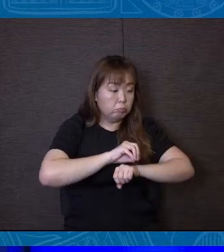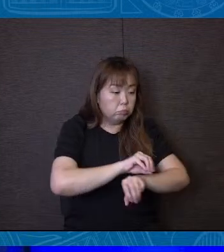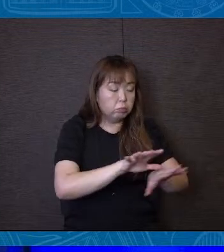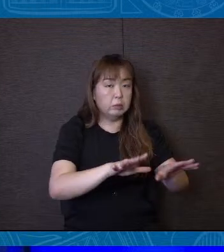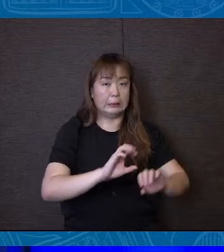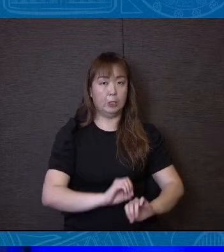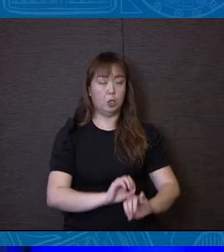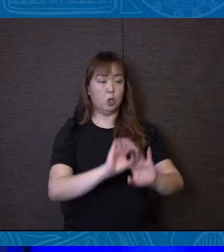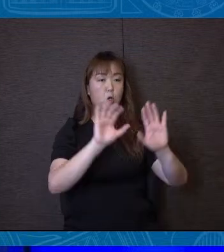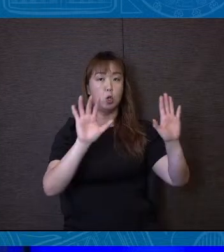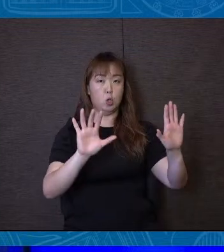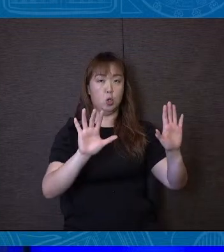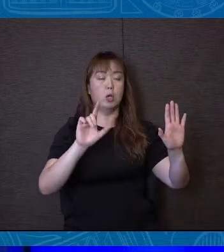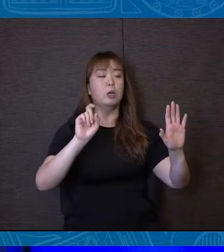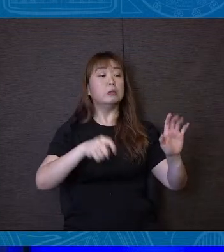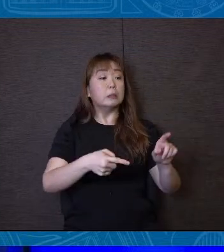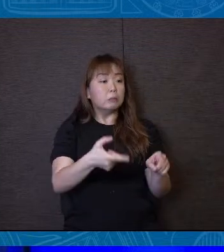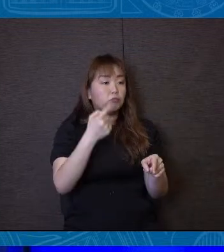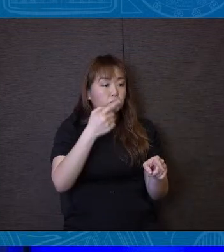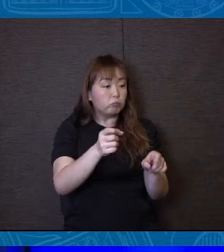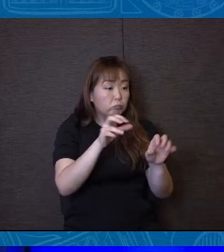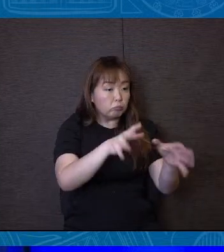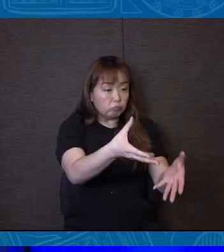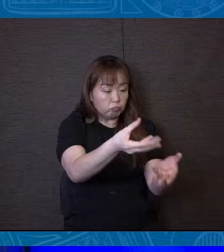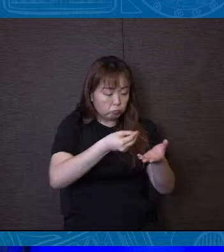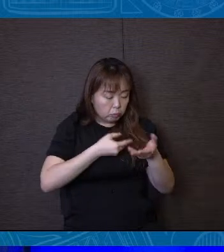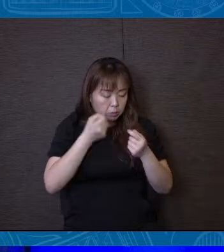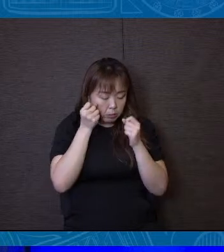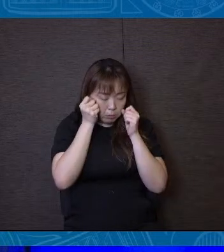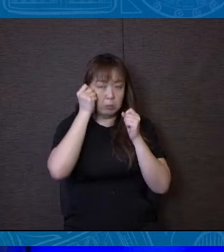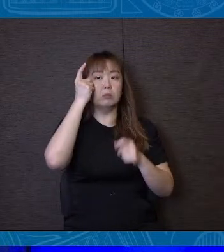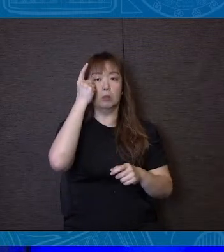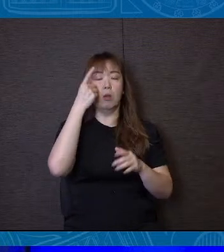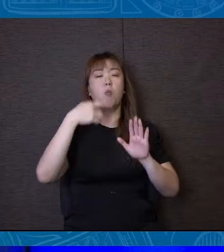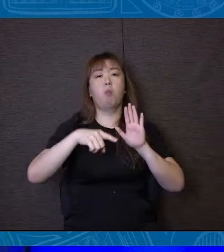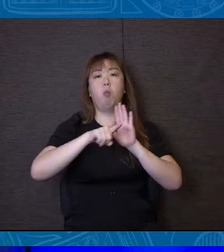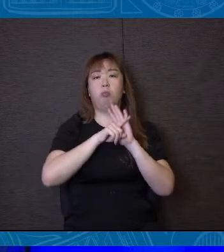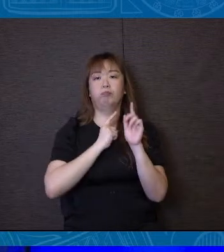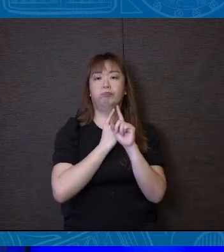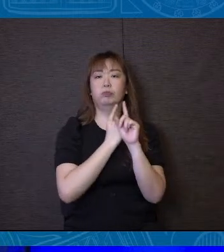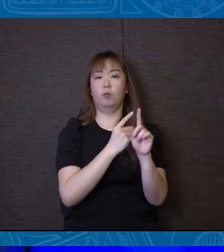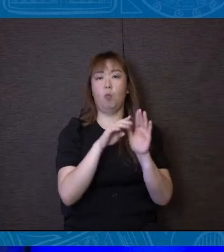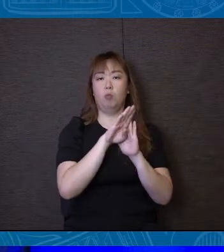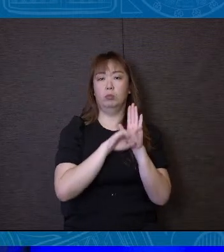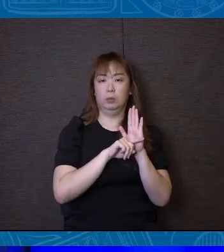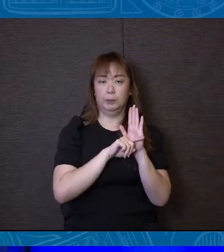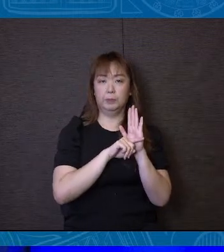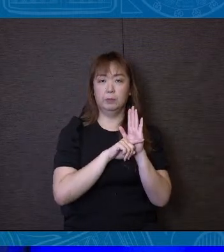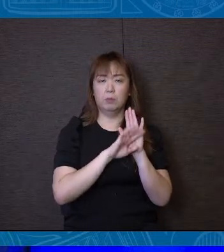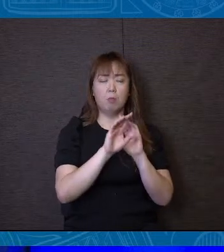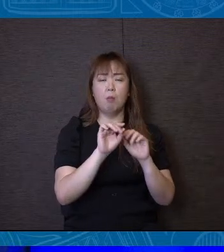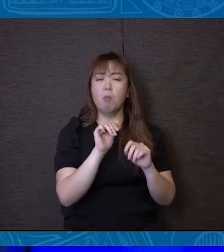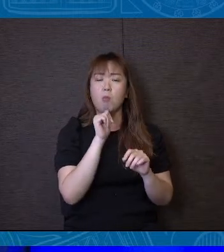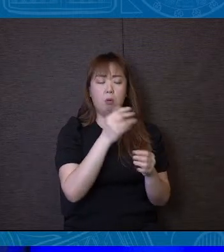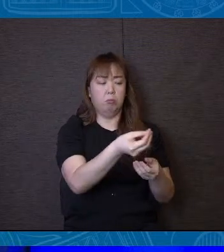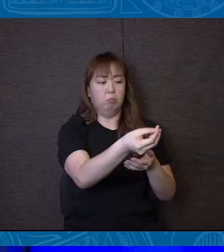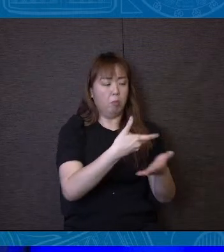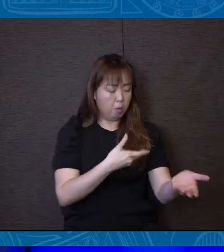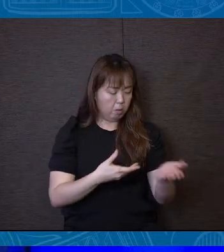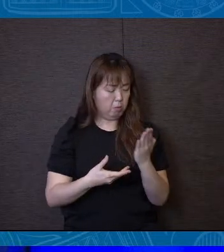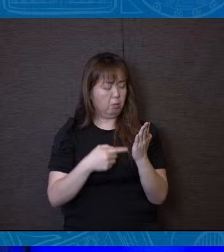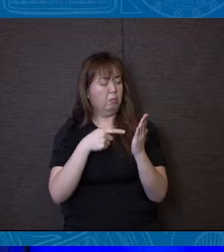understandable and actionable. We don't want the message to be too technical, that it could not be read and understood by the communities